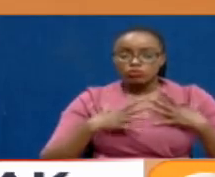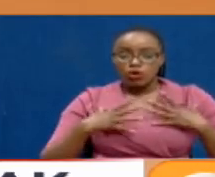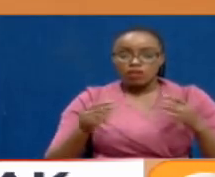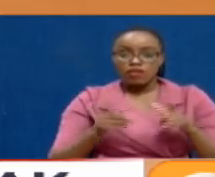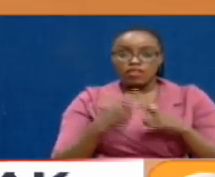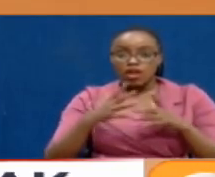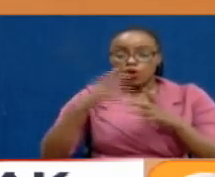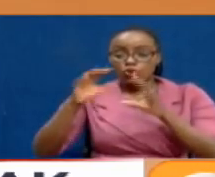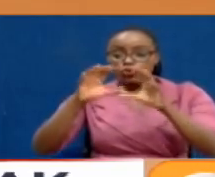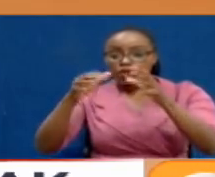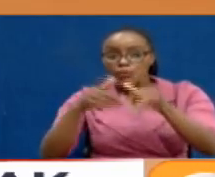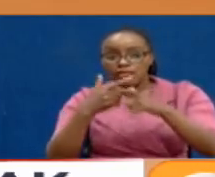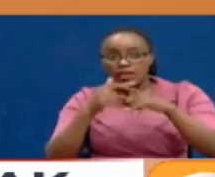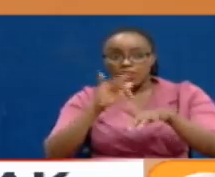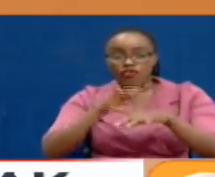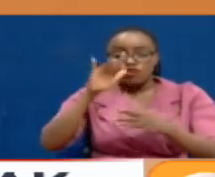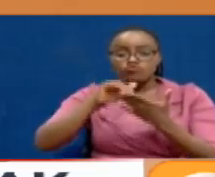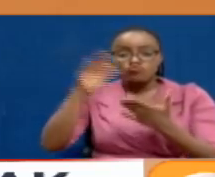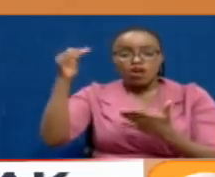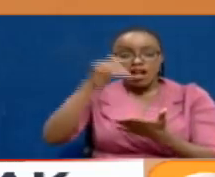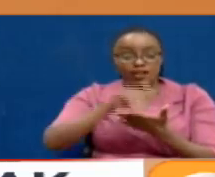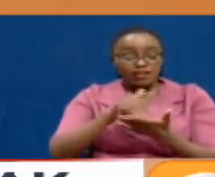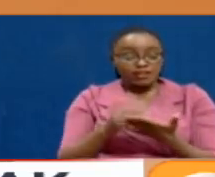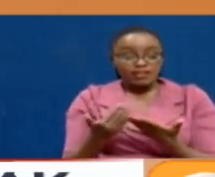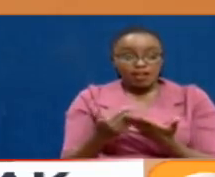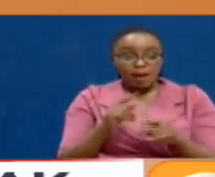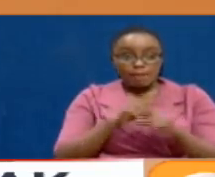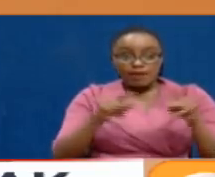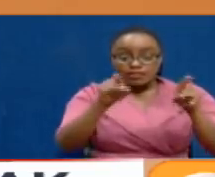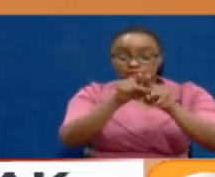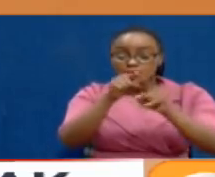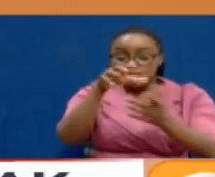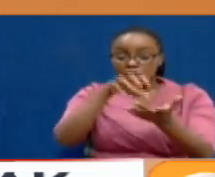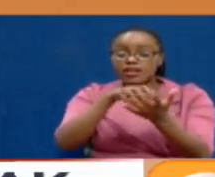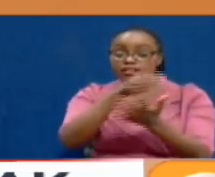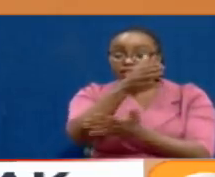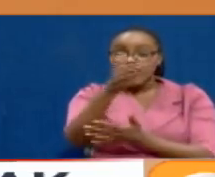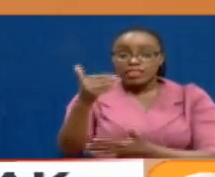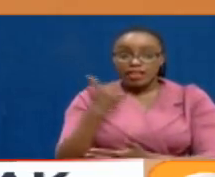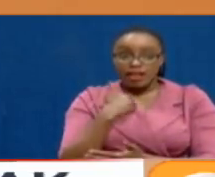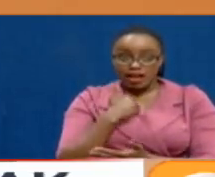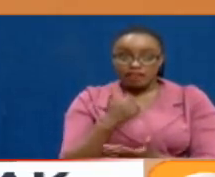then go to the community and get the infection again. But there are cases of that.